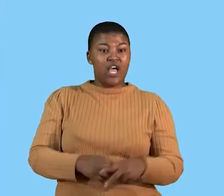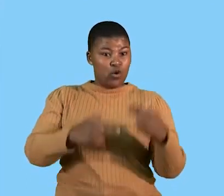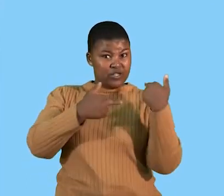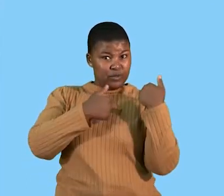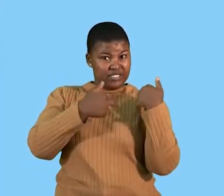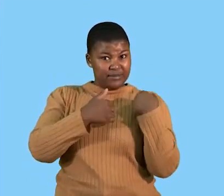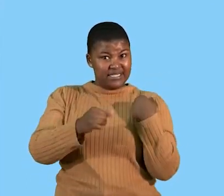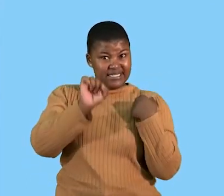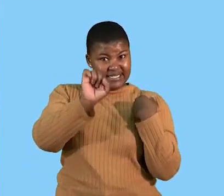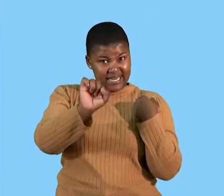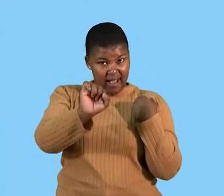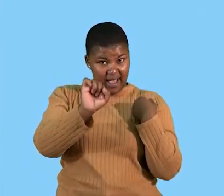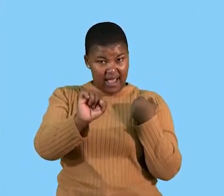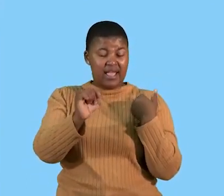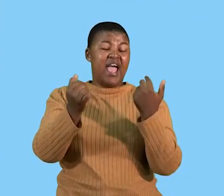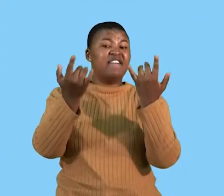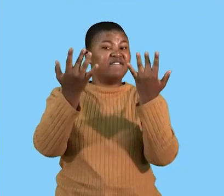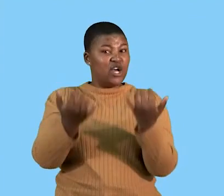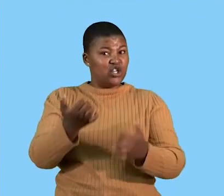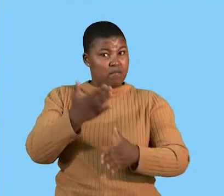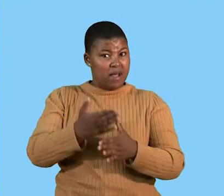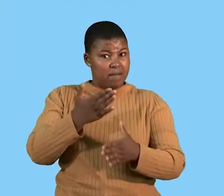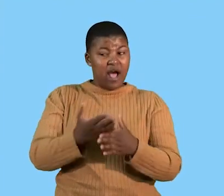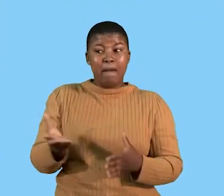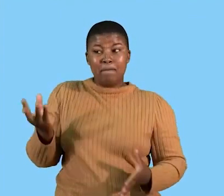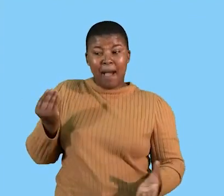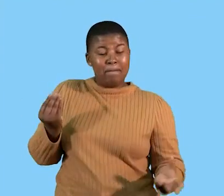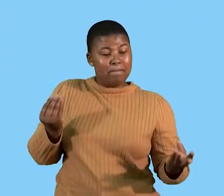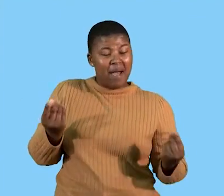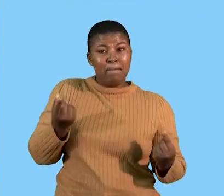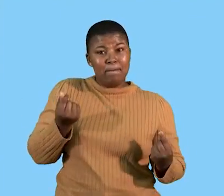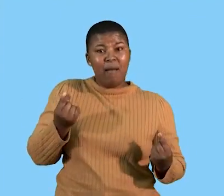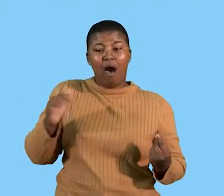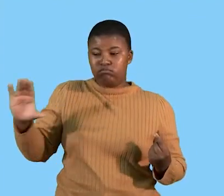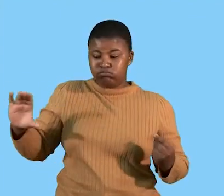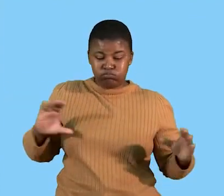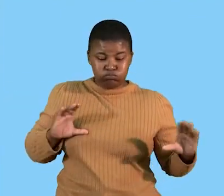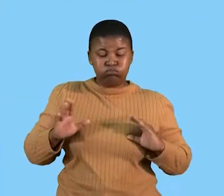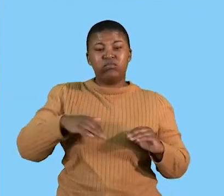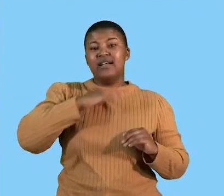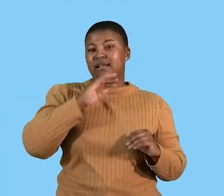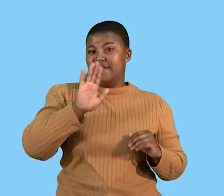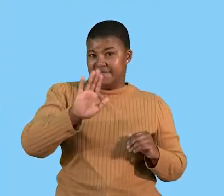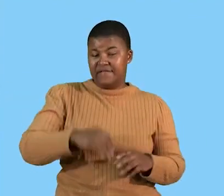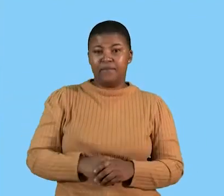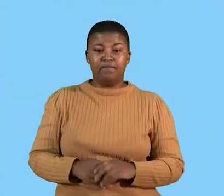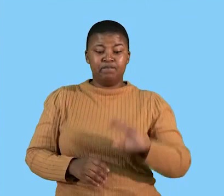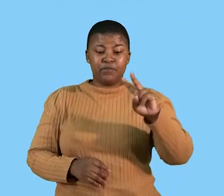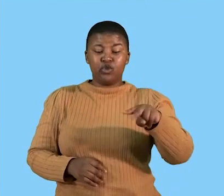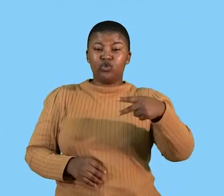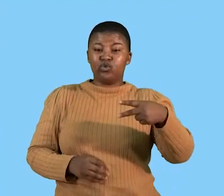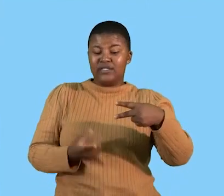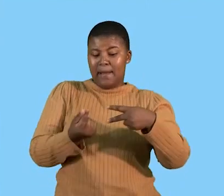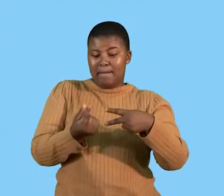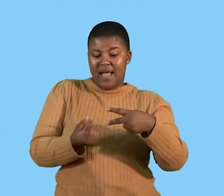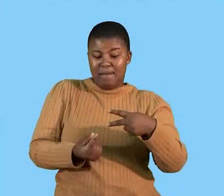their responsibility to get enough money to run the business. Now, there are two types of capital that a